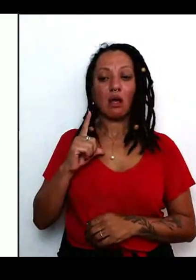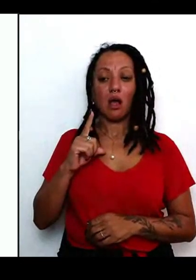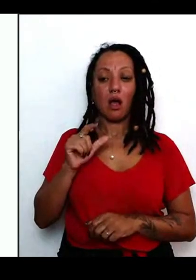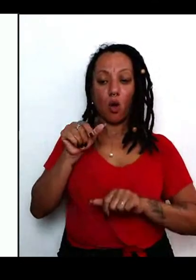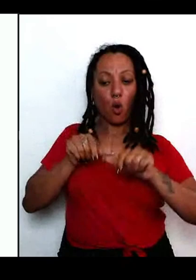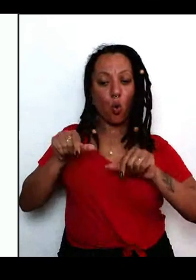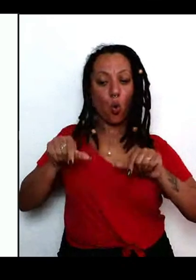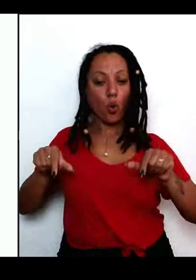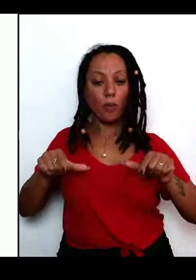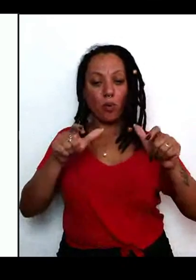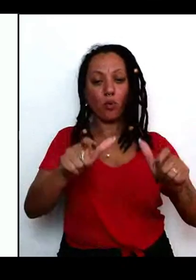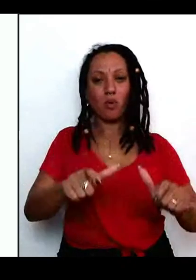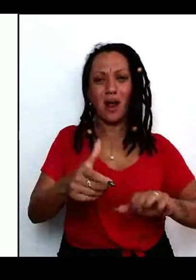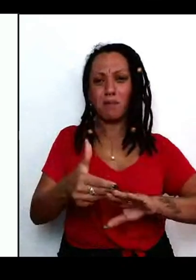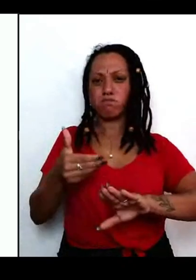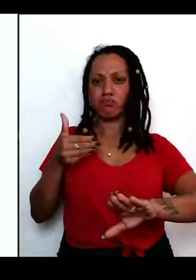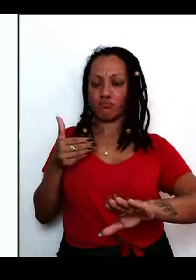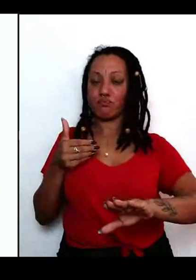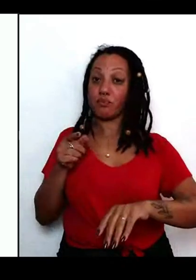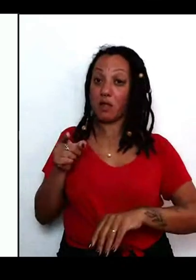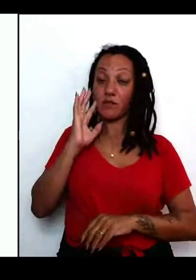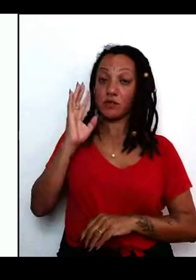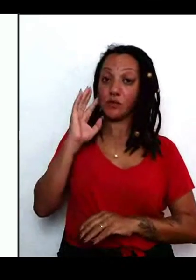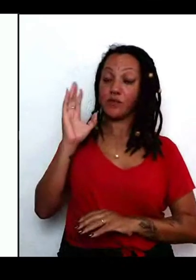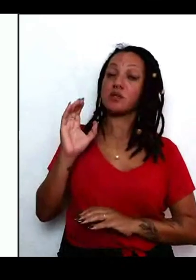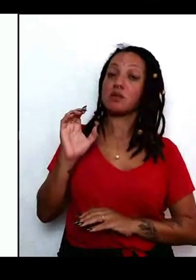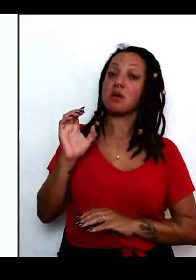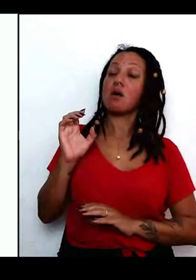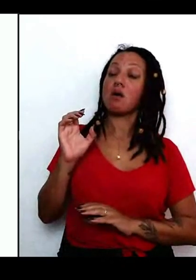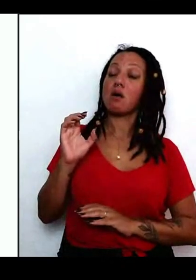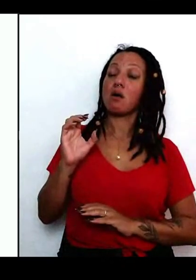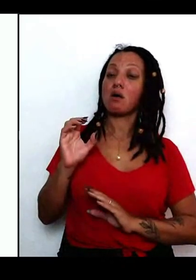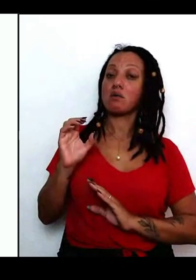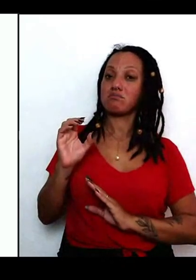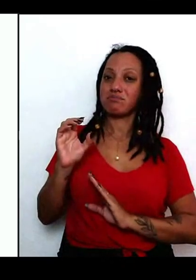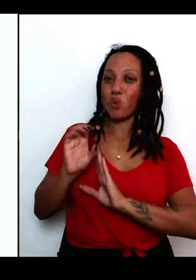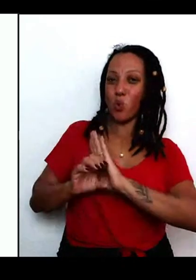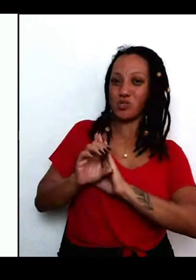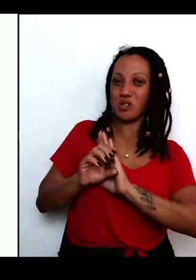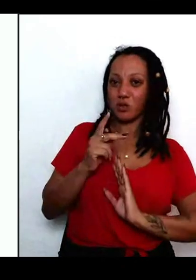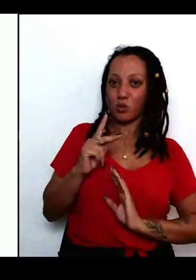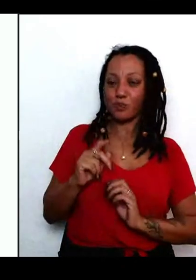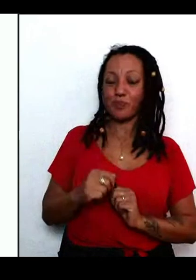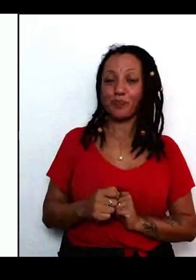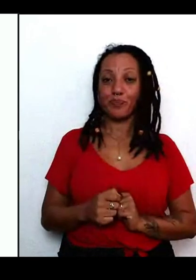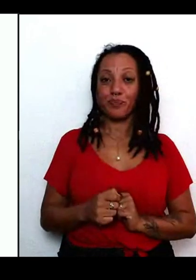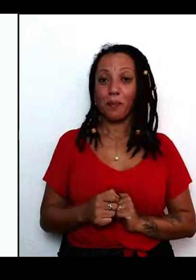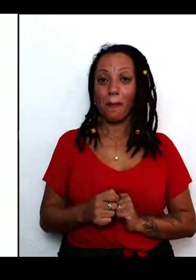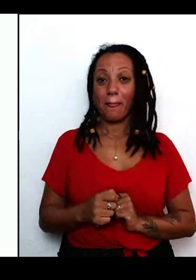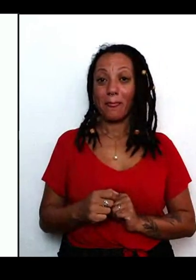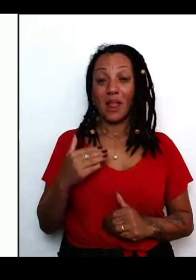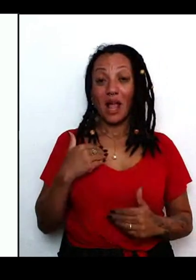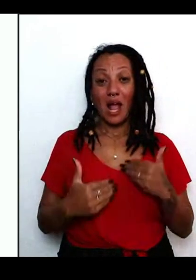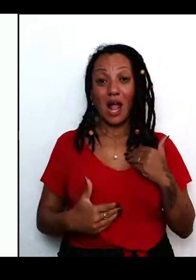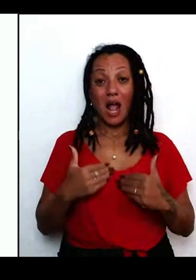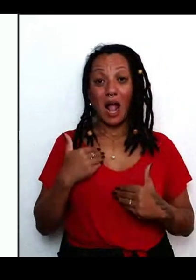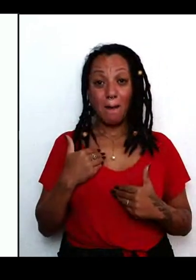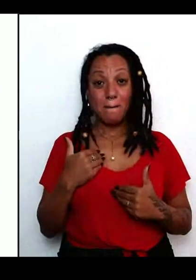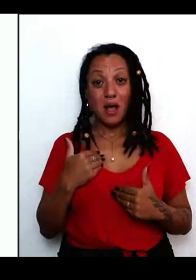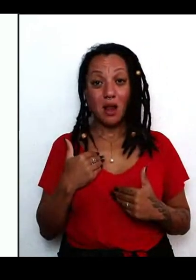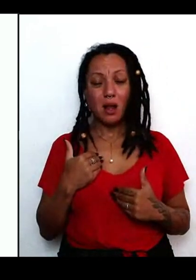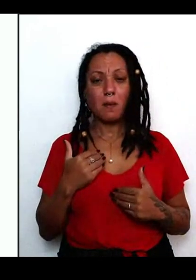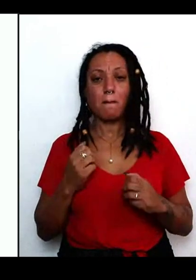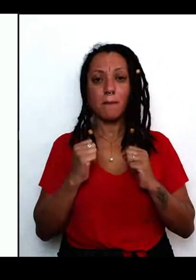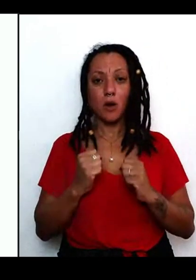in this conceptions bodies are only allowed to enter the skin of others through various modes of consumption and approximations